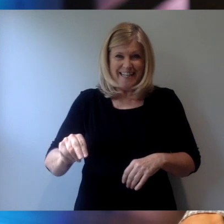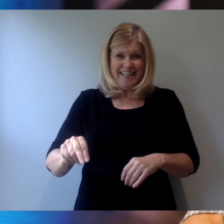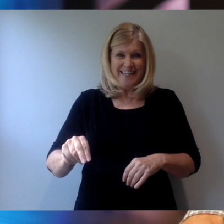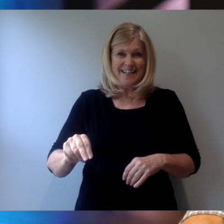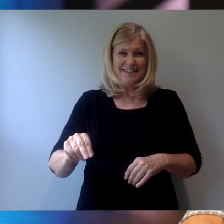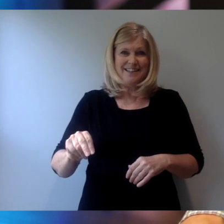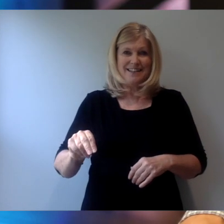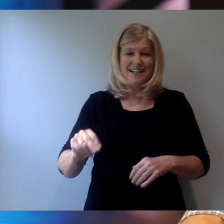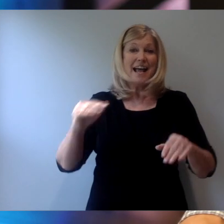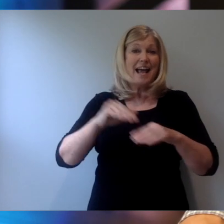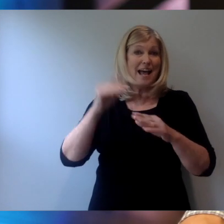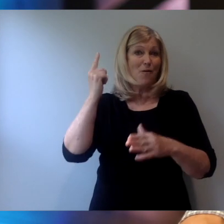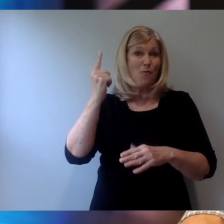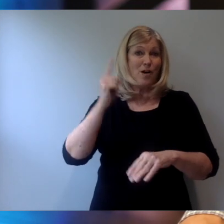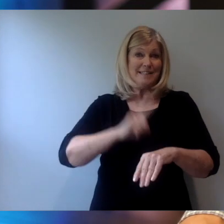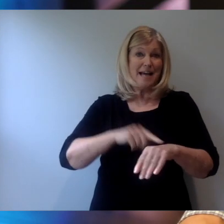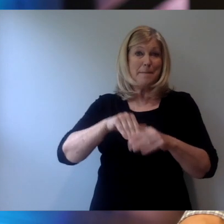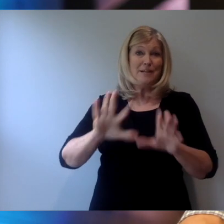At one point or another.